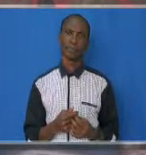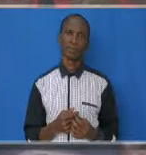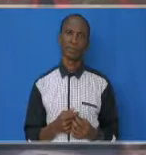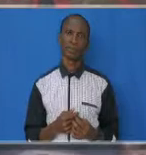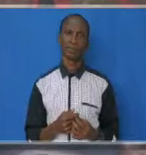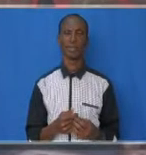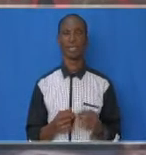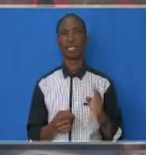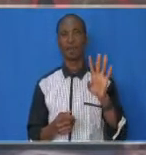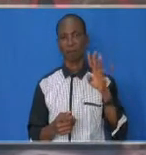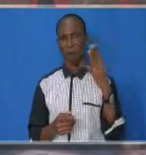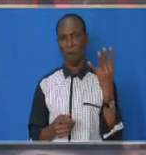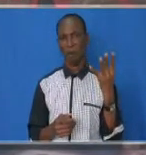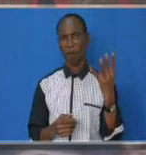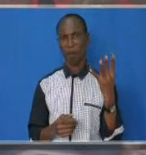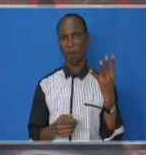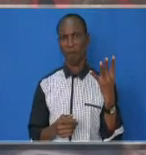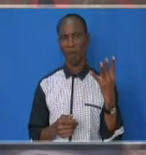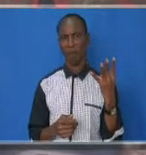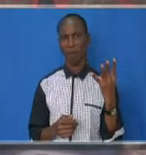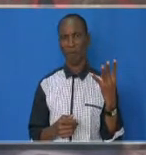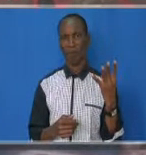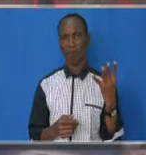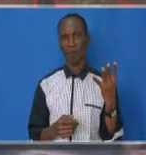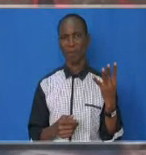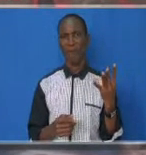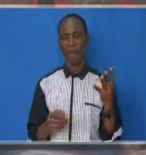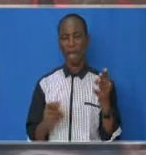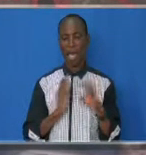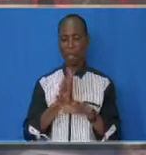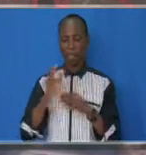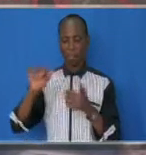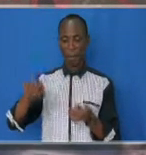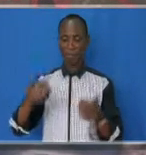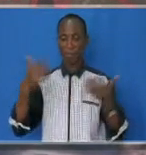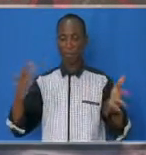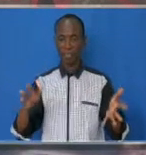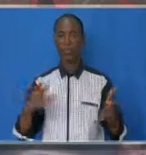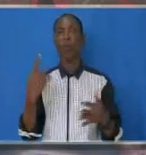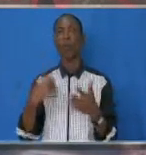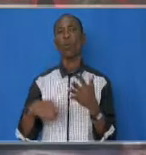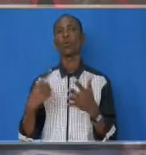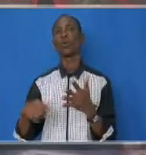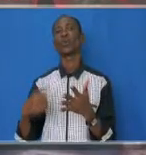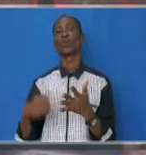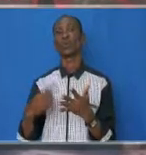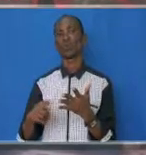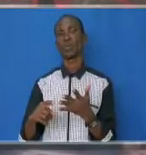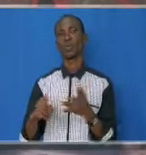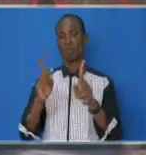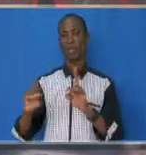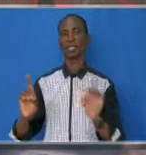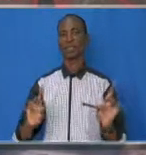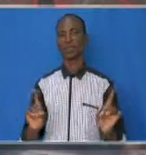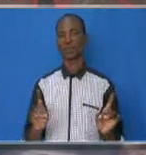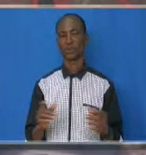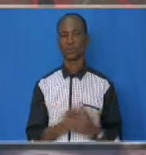ɔse Nyankopɔn ahenni no ɔnhu no na wahyɛ ne mu nti adeɛ a sɛ woyɛ a ɛno na ɛbɛma woakɔ ahemman mu hɔ